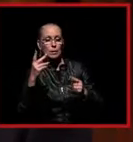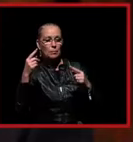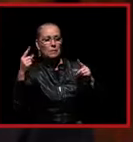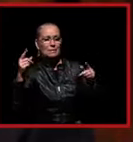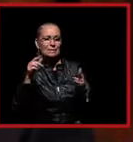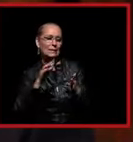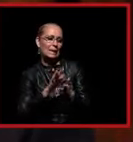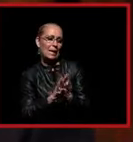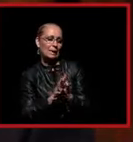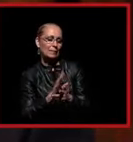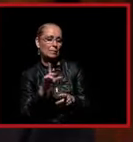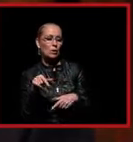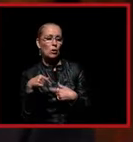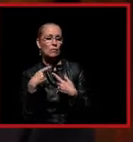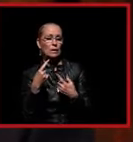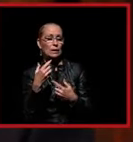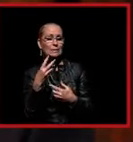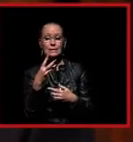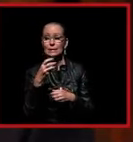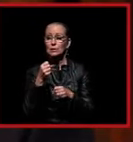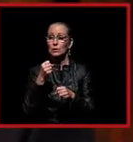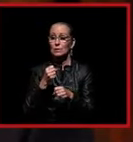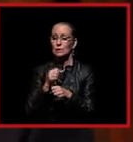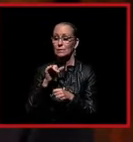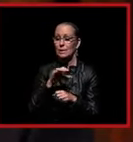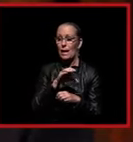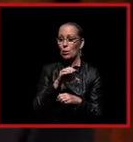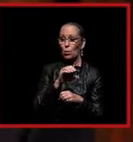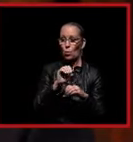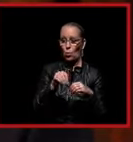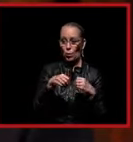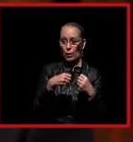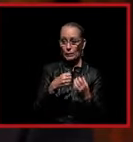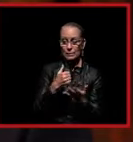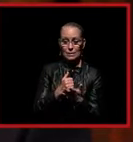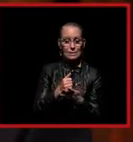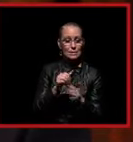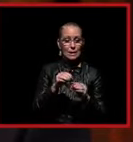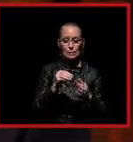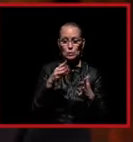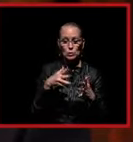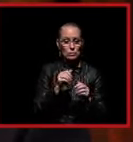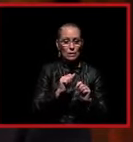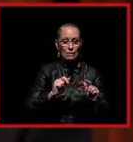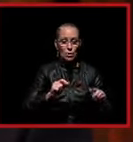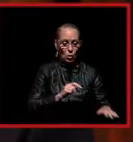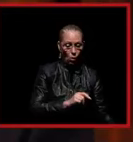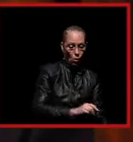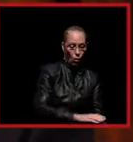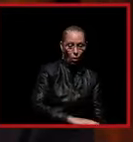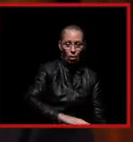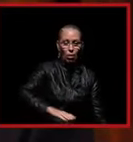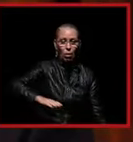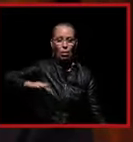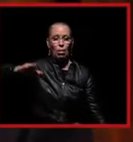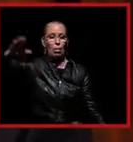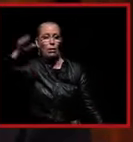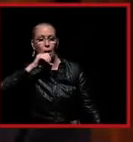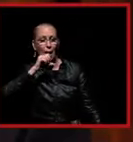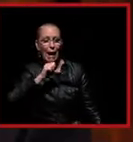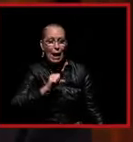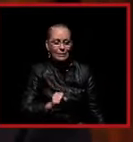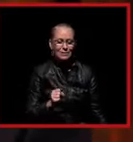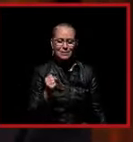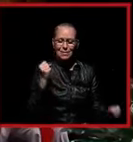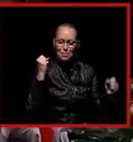this organization has helped students of all ages, helped thousands of students of all